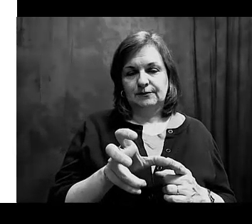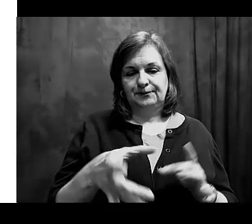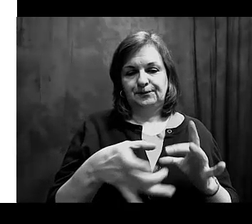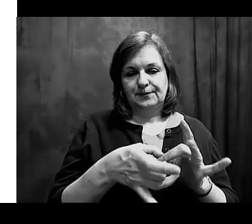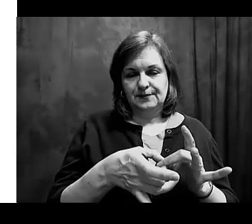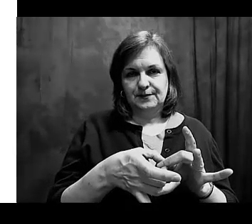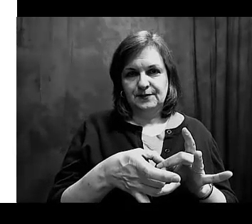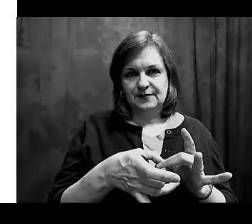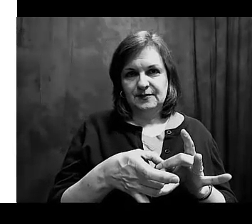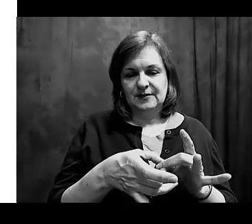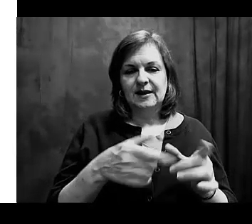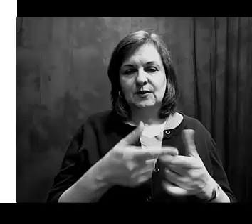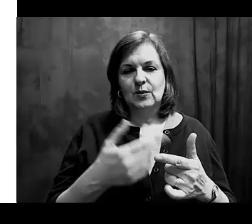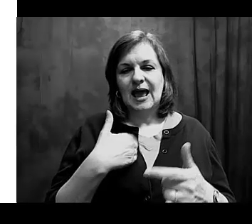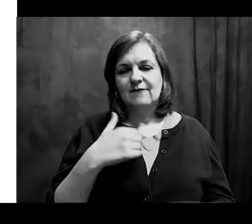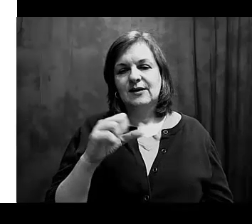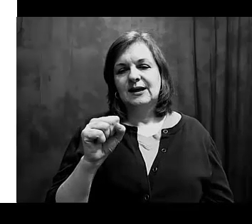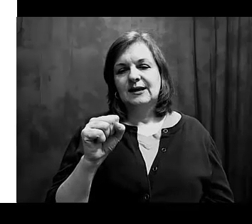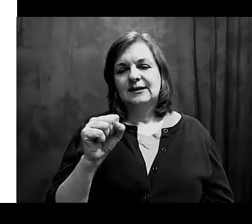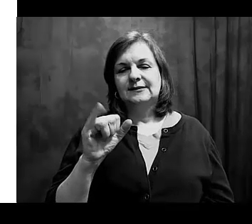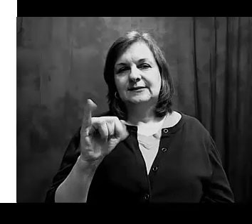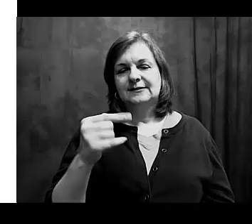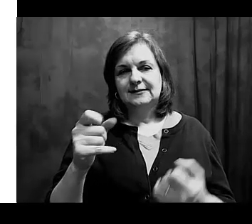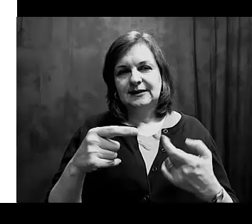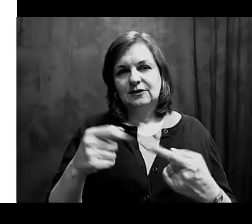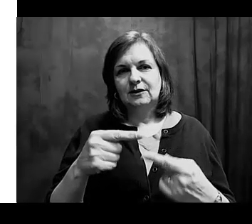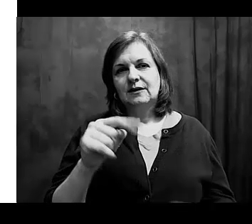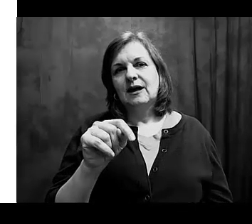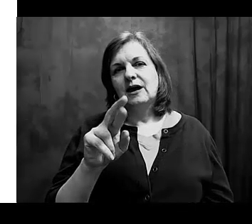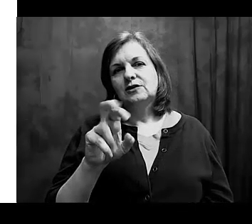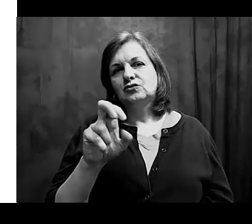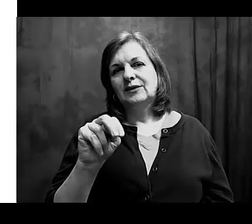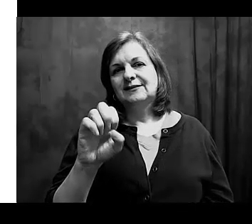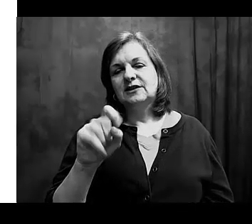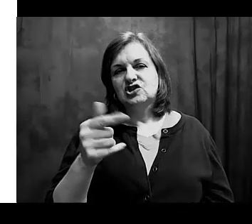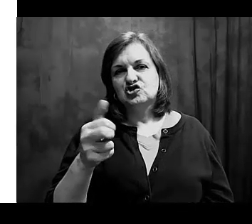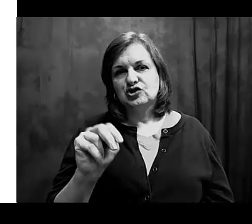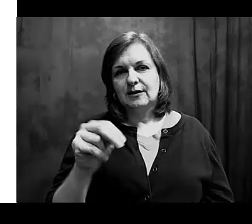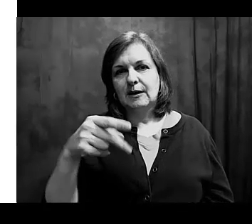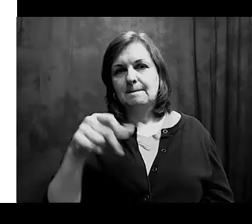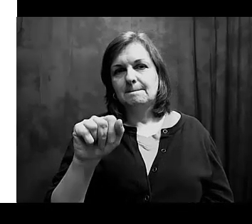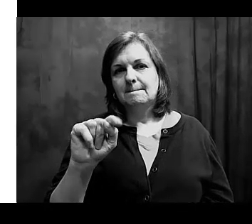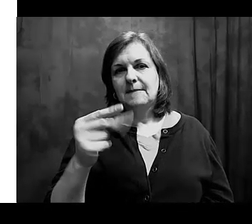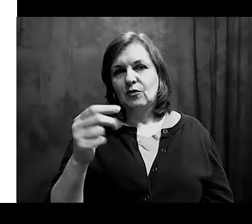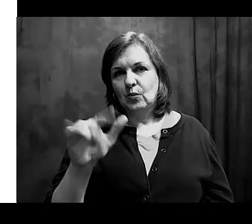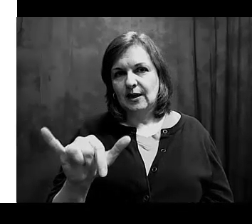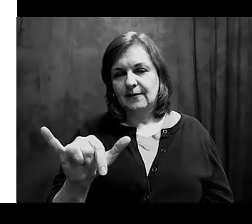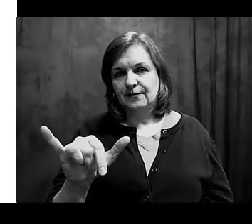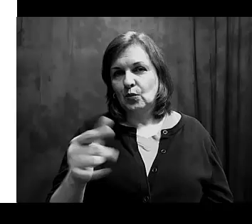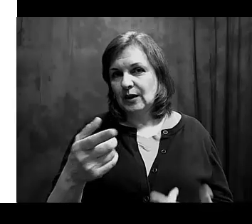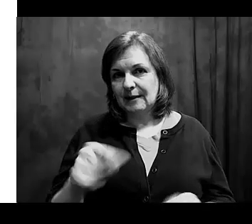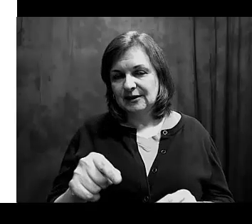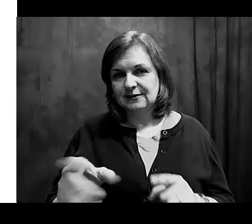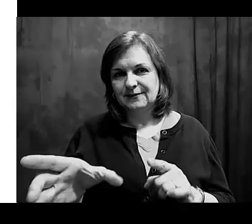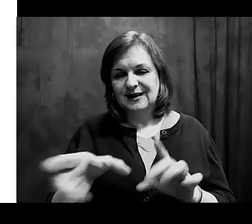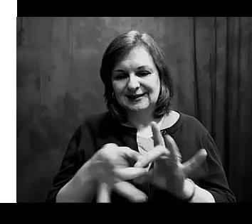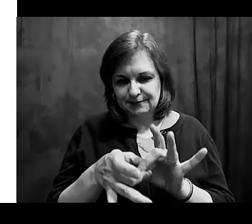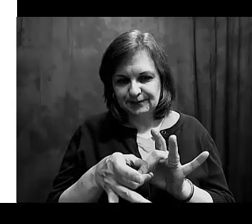your taste buds, let's say you eat something sweet. What happens then? Well, the sugar molecules will actually go into your taste